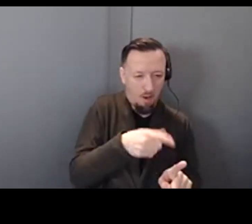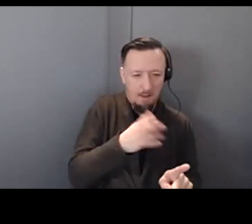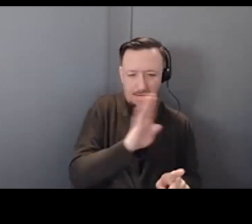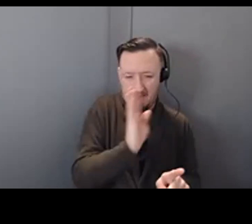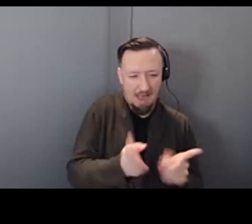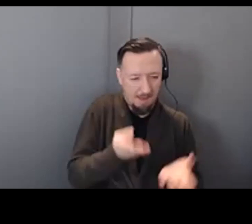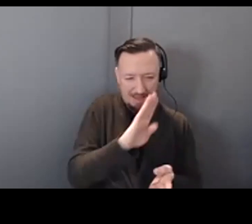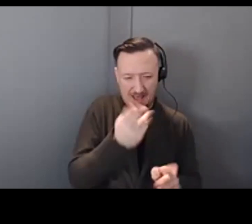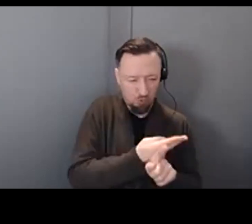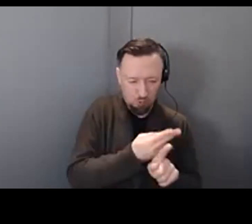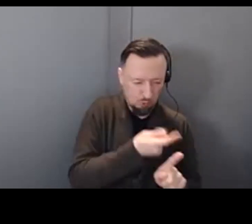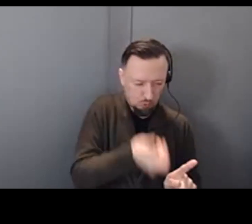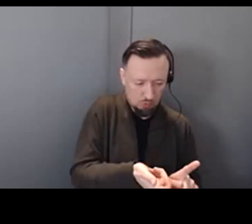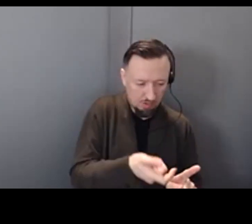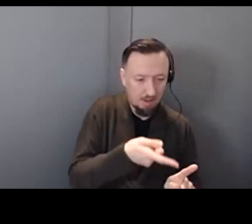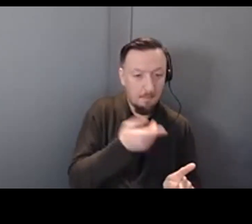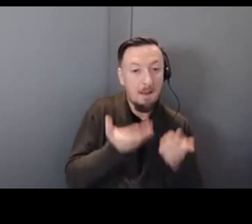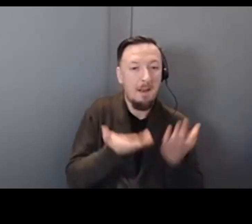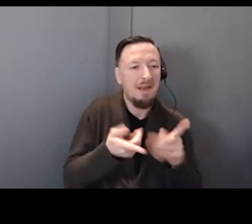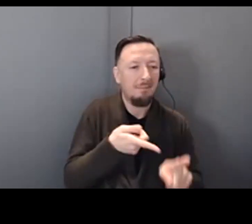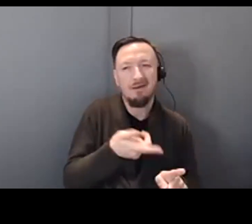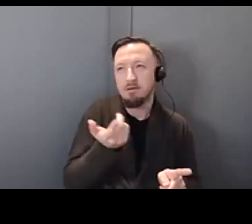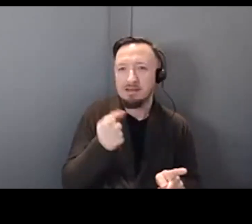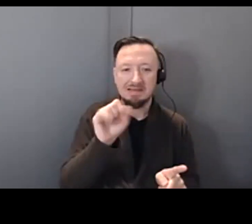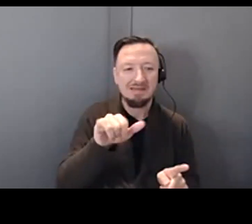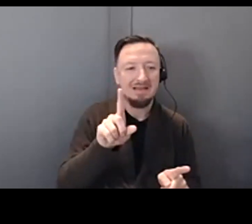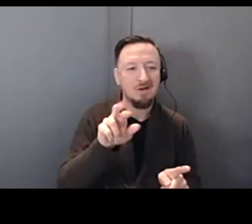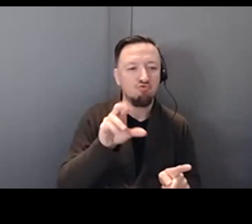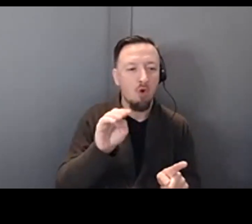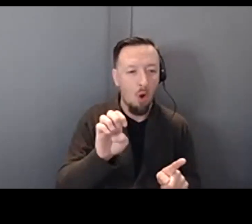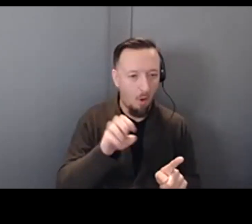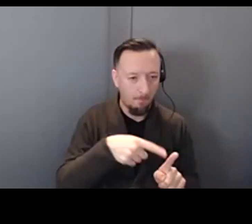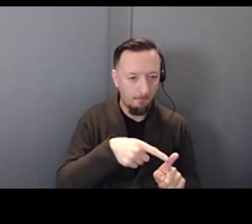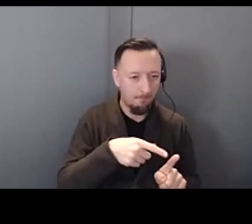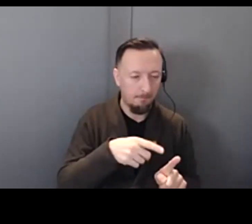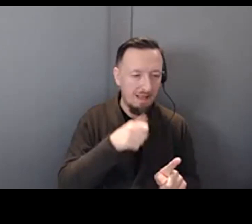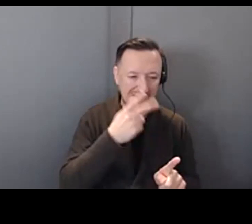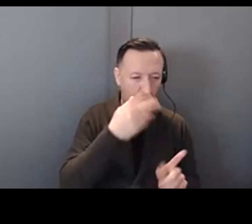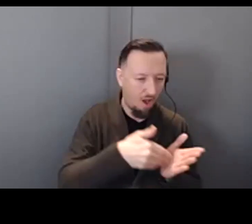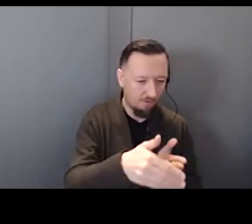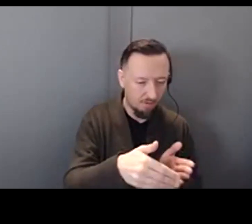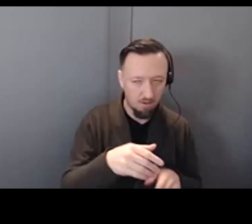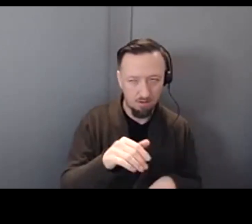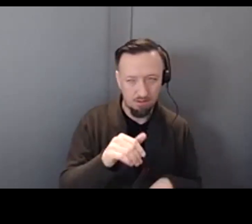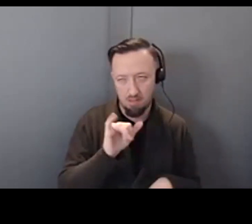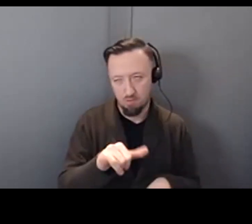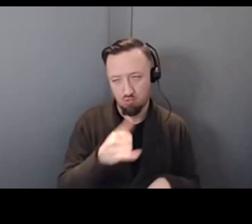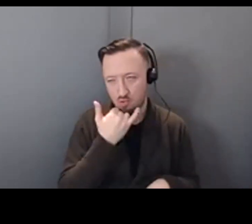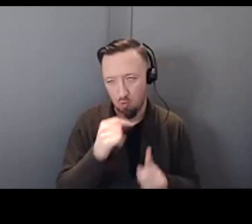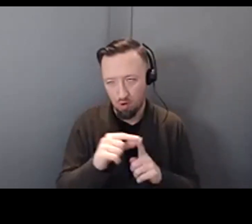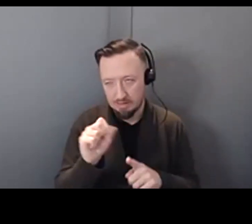if it's a syndrome or something that seemed that seldom, I shouldn't say syndrome, right? Disease,